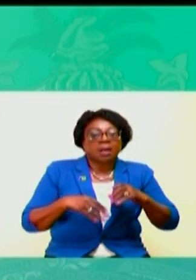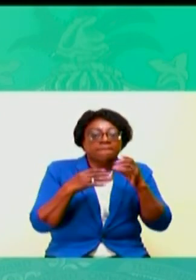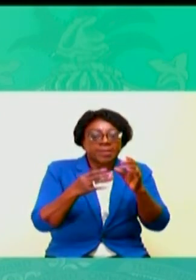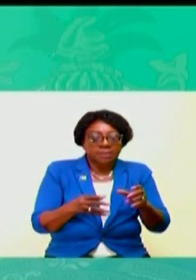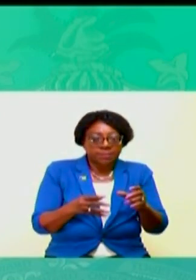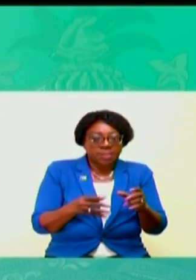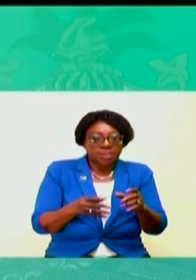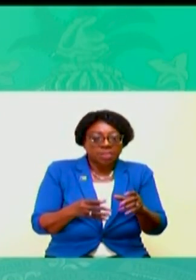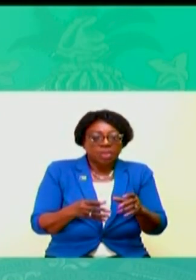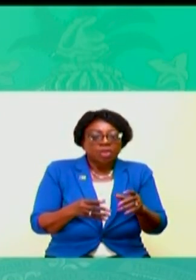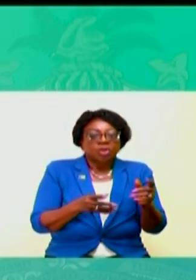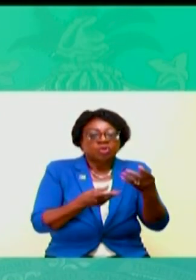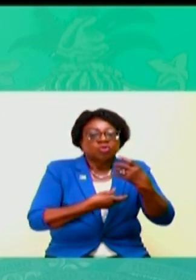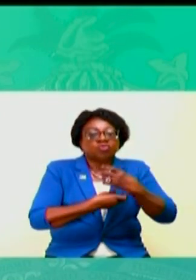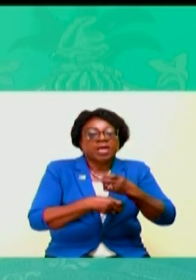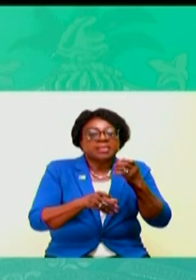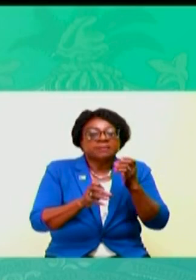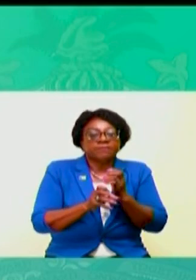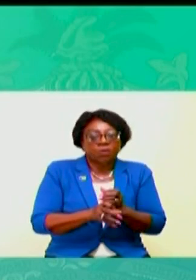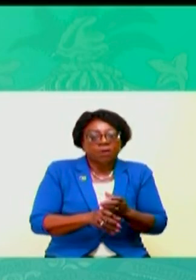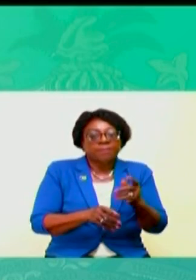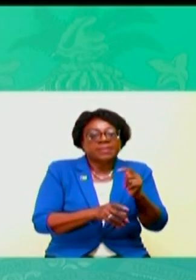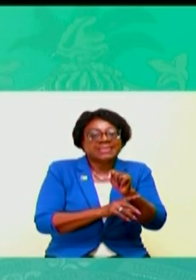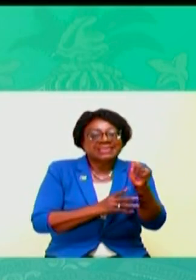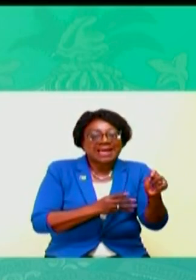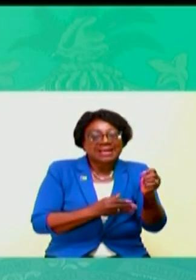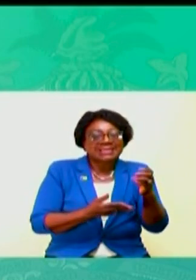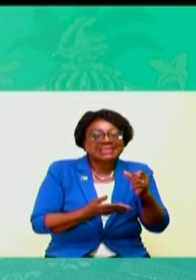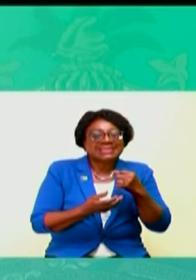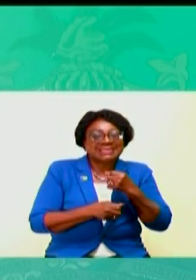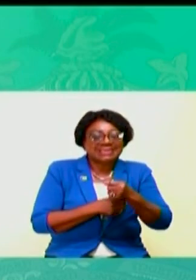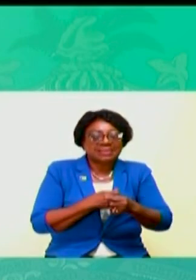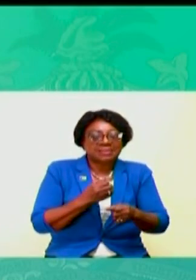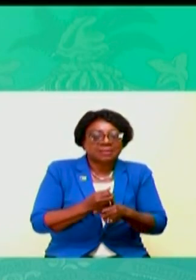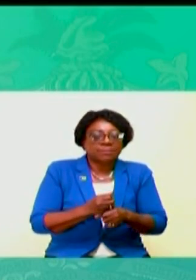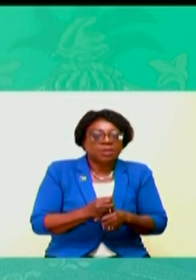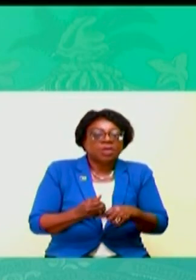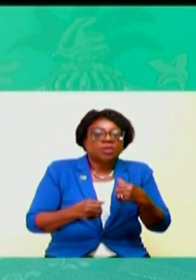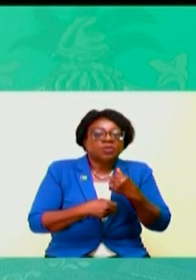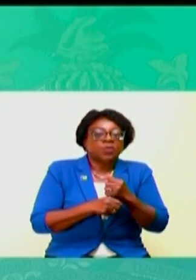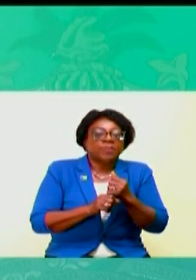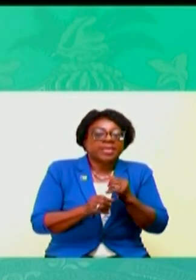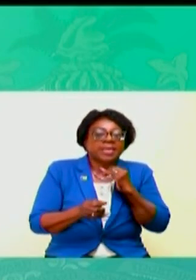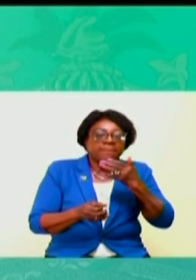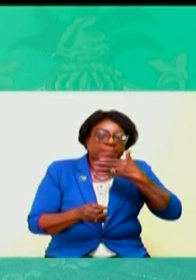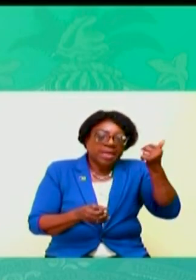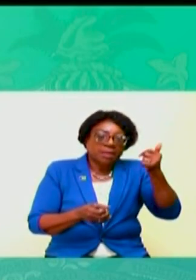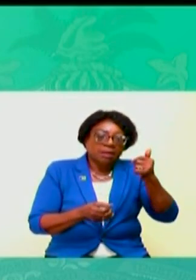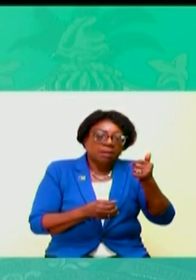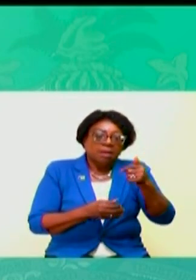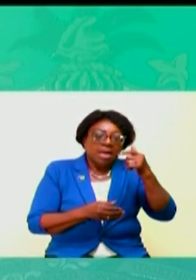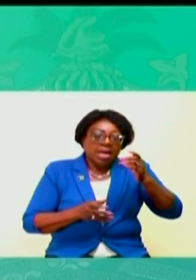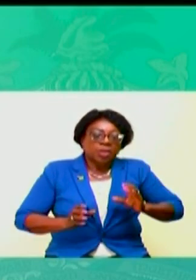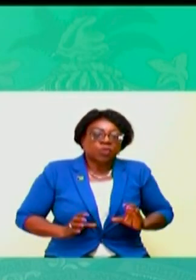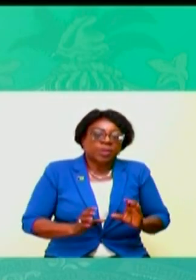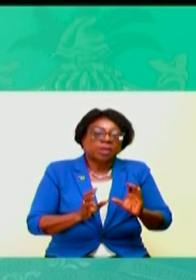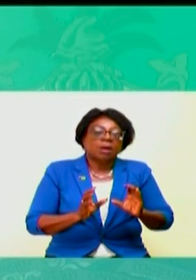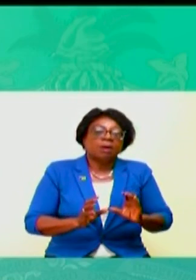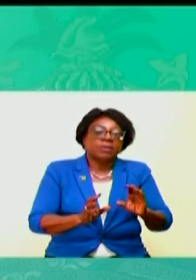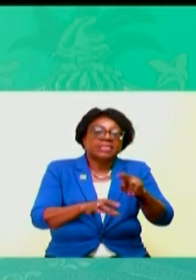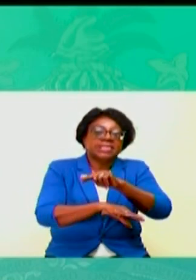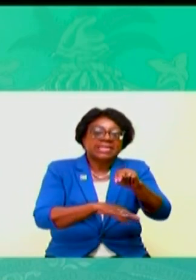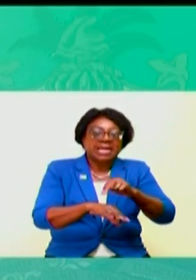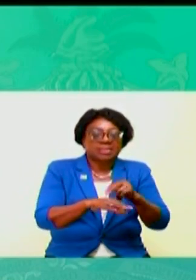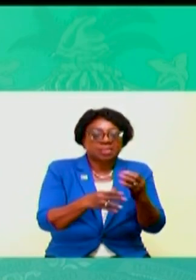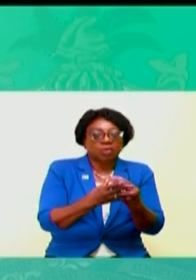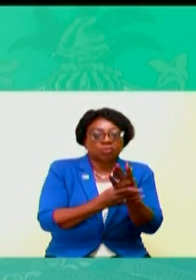efforts to transform the tax system to make it more equitable and progressive, and to encourage national growth and